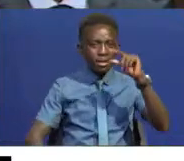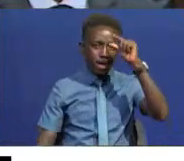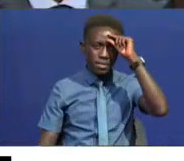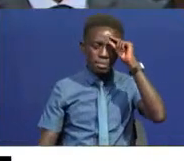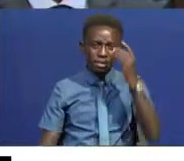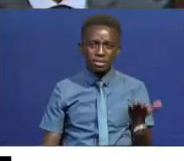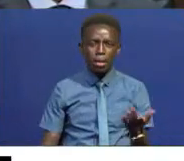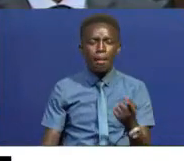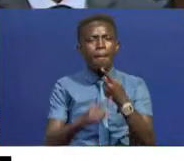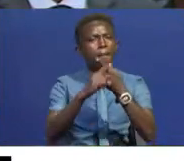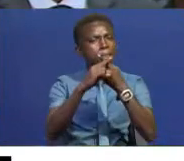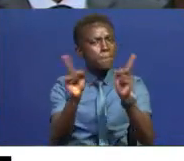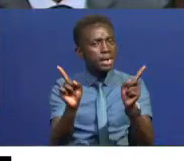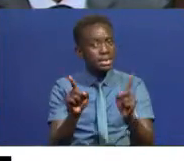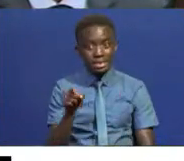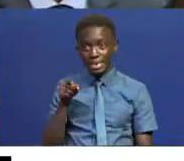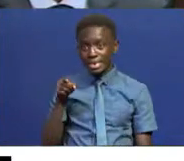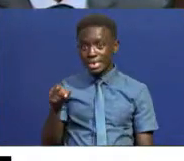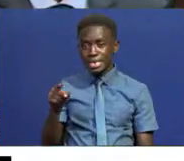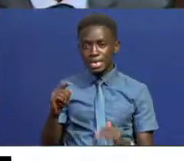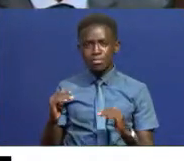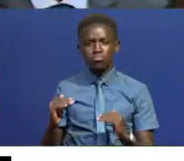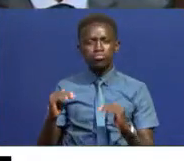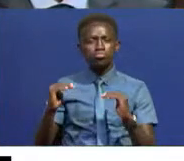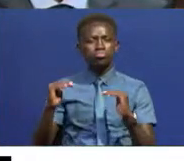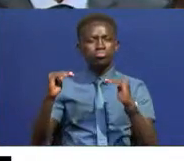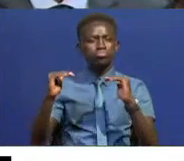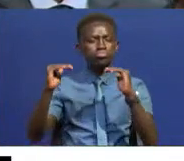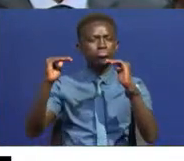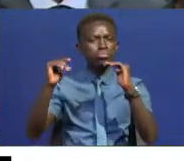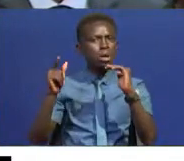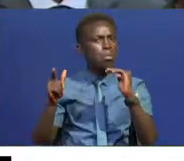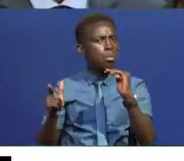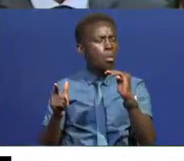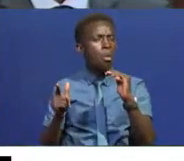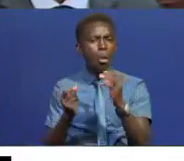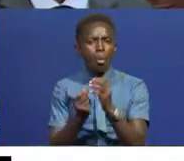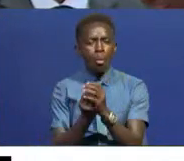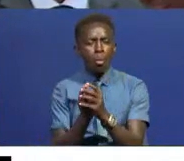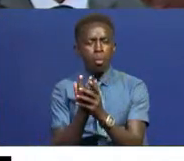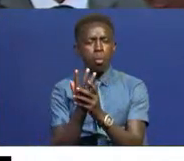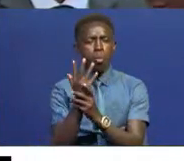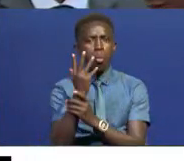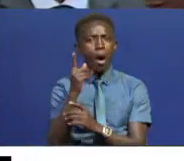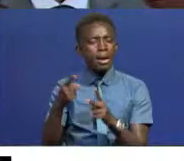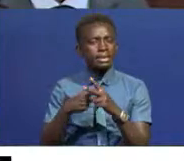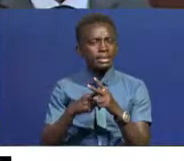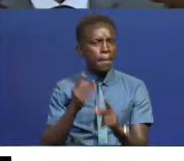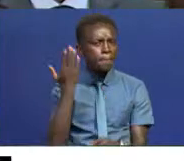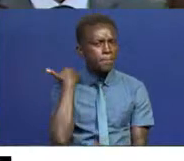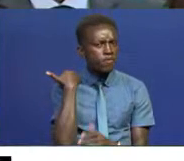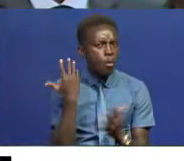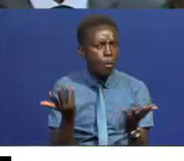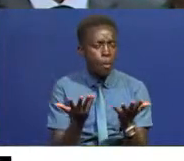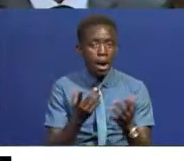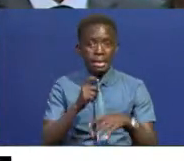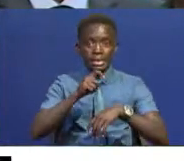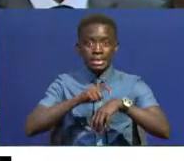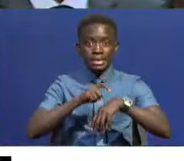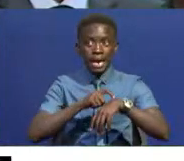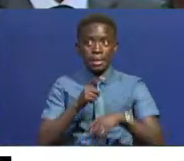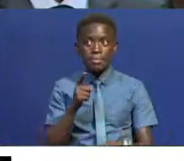However, this progress was part of a journey which began at the time when public